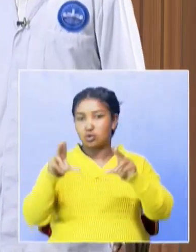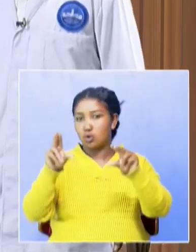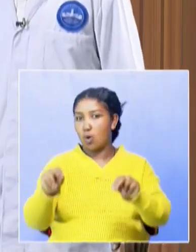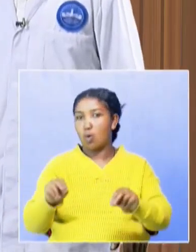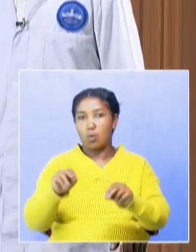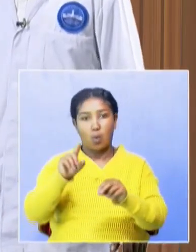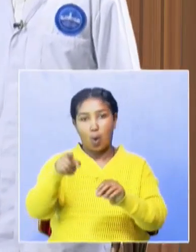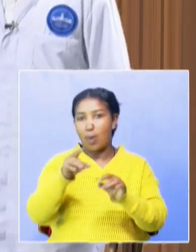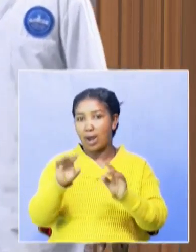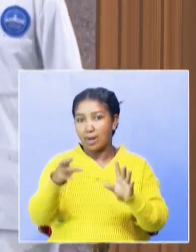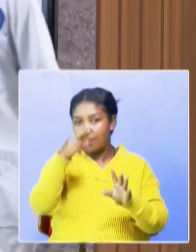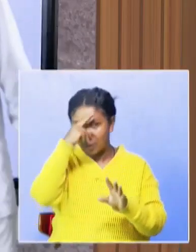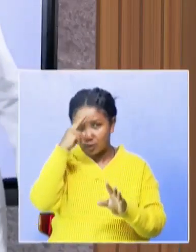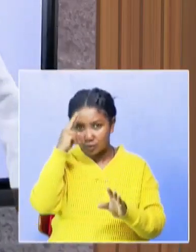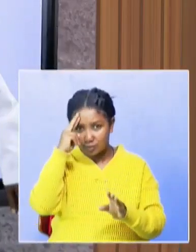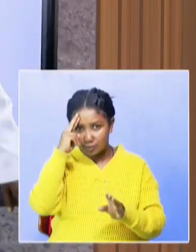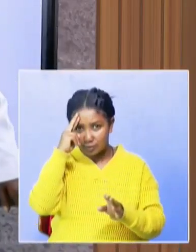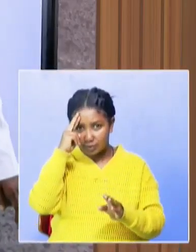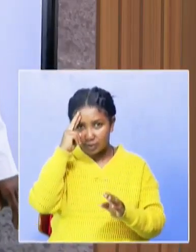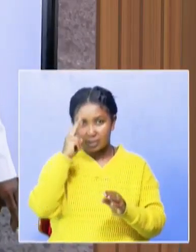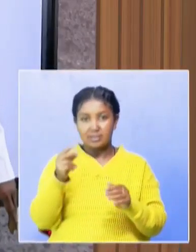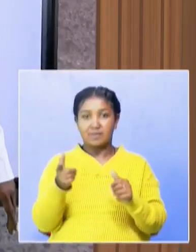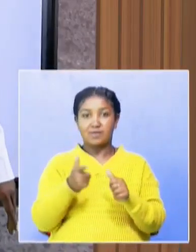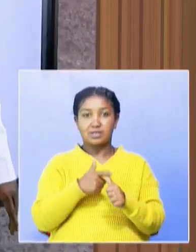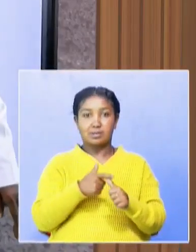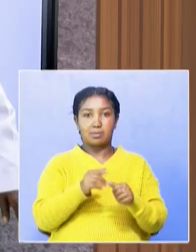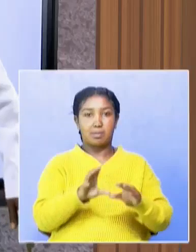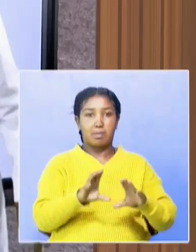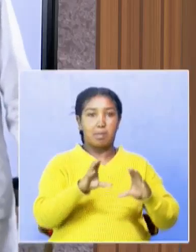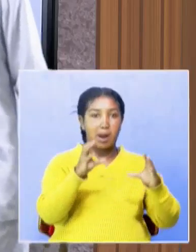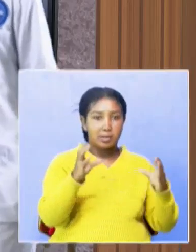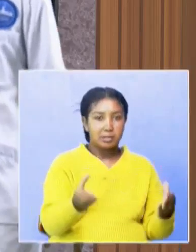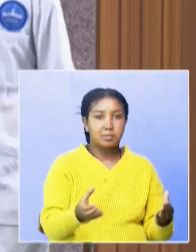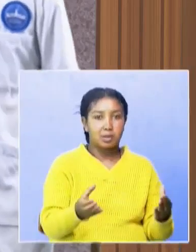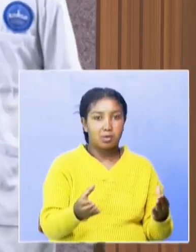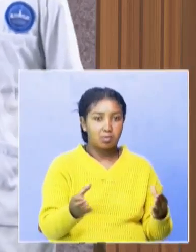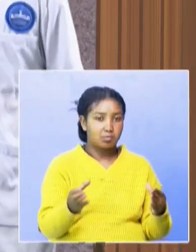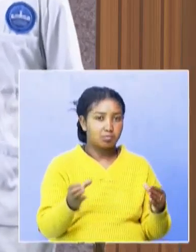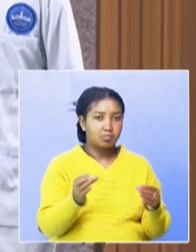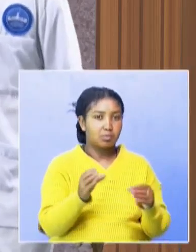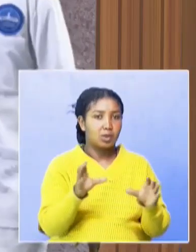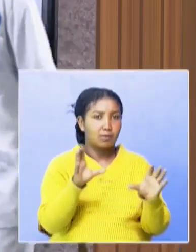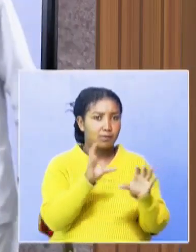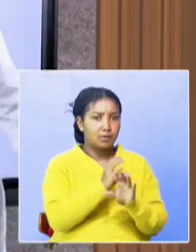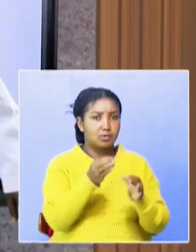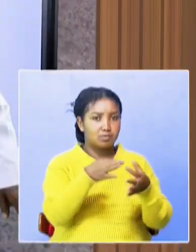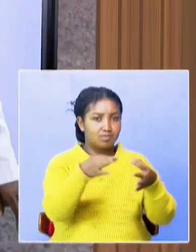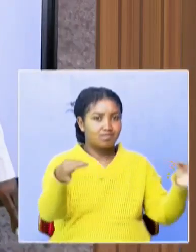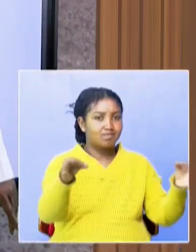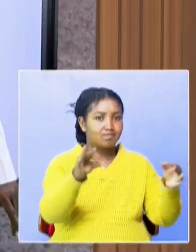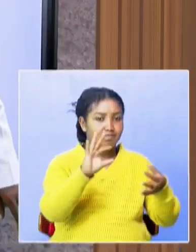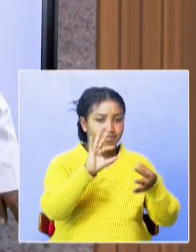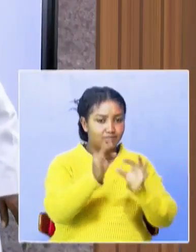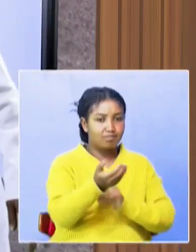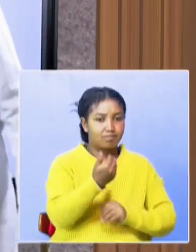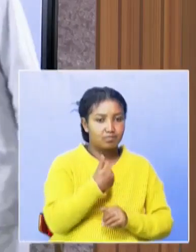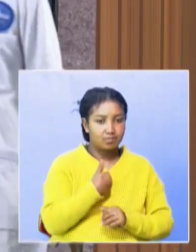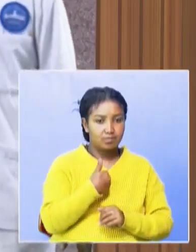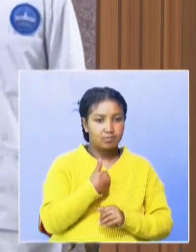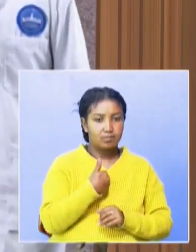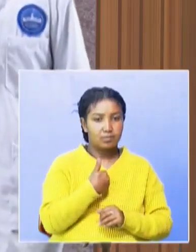comma. Because the first part is, yes, the first part here